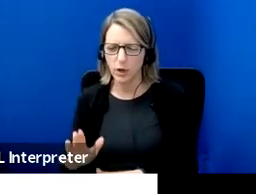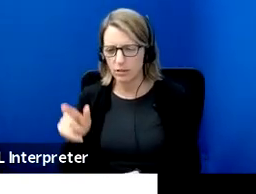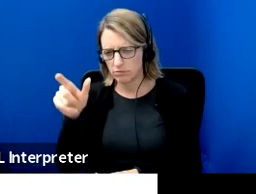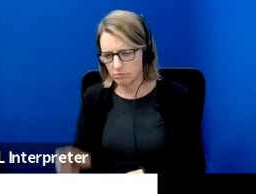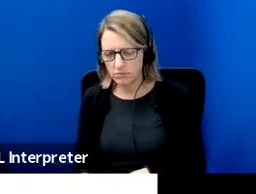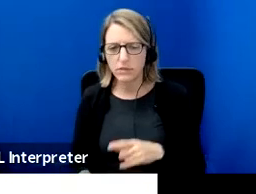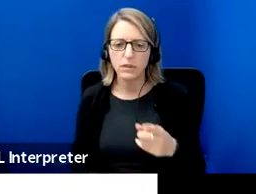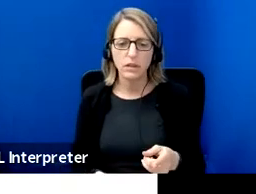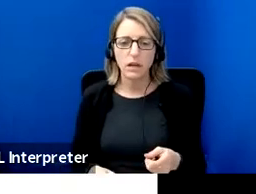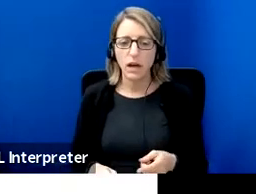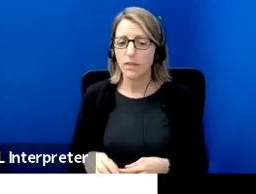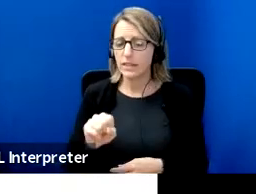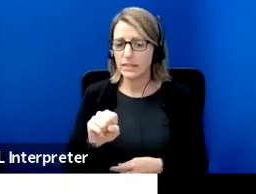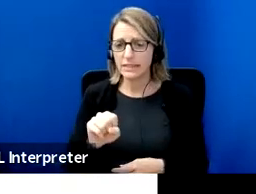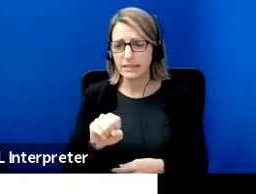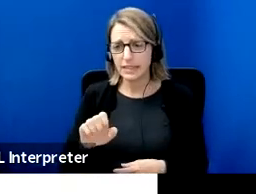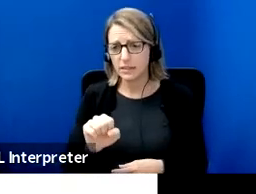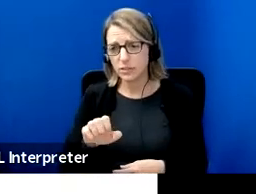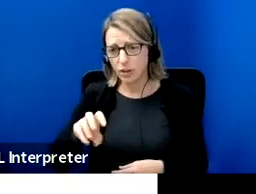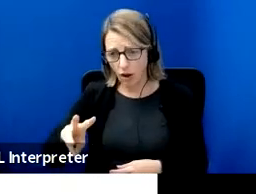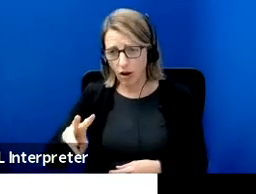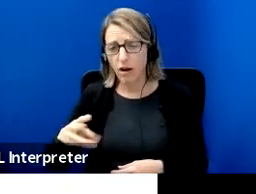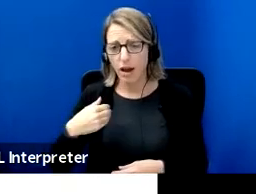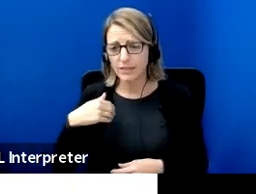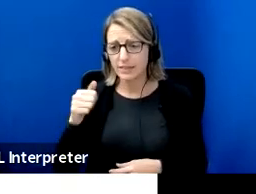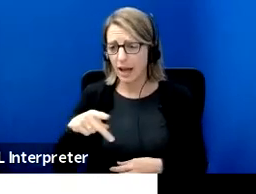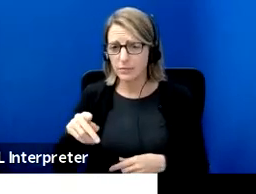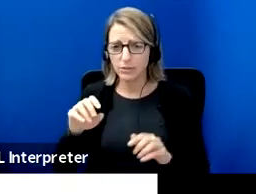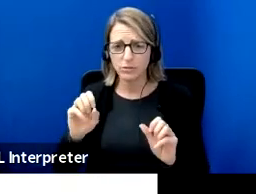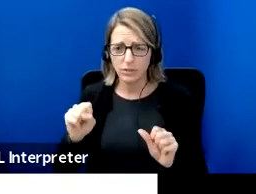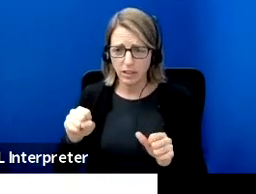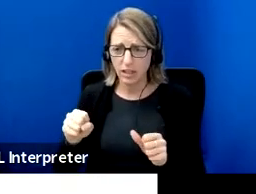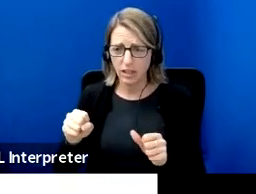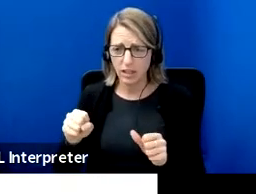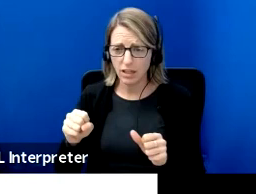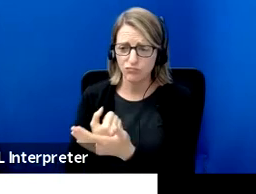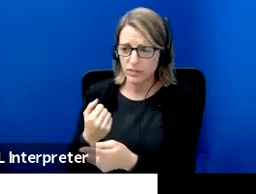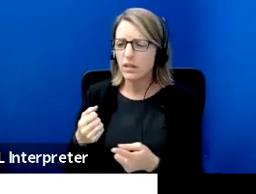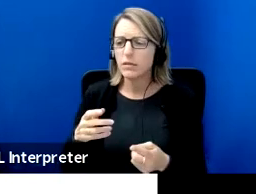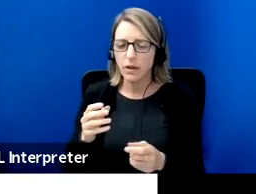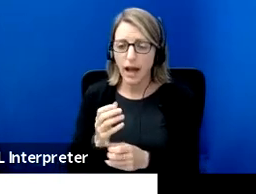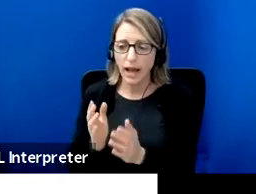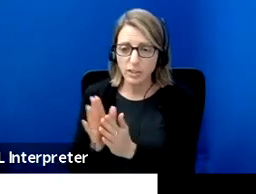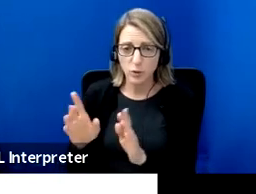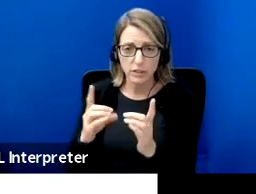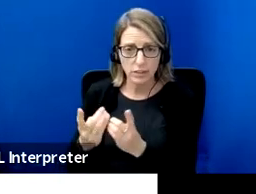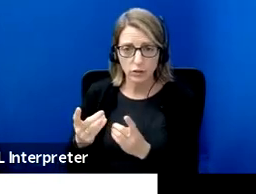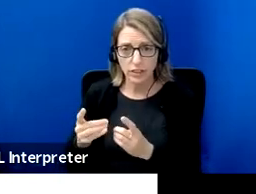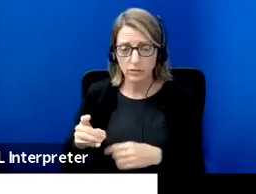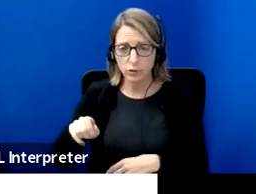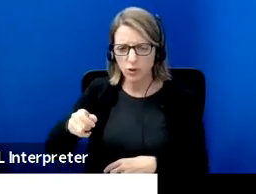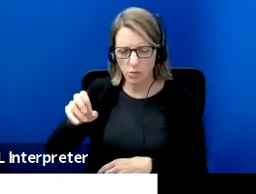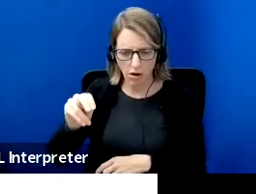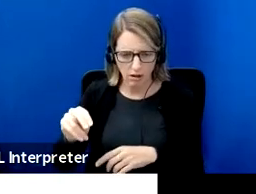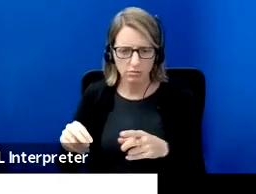they already integrate. If your district would turn them on, you can use them, and they talk about how to use them in this link. As well